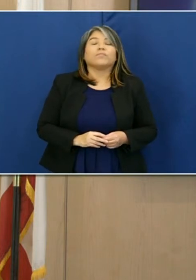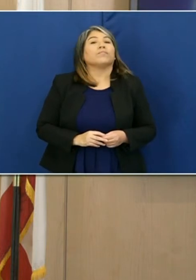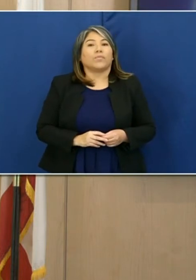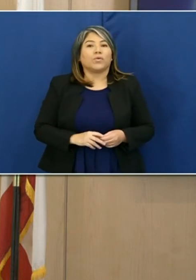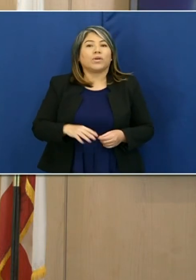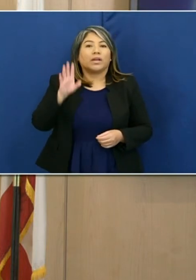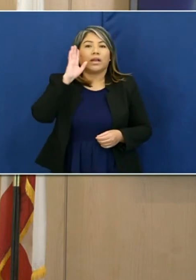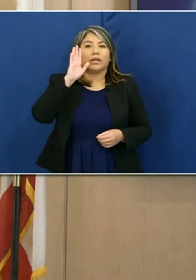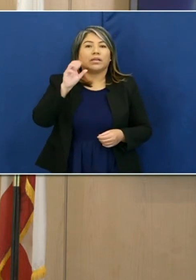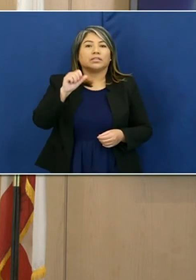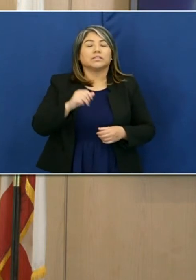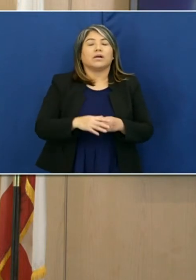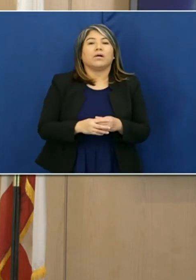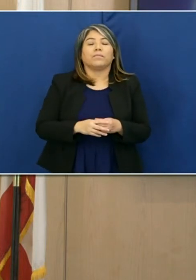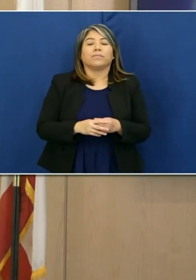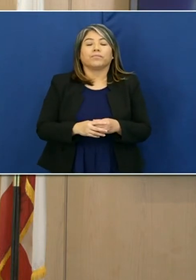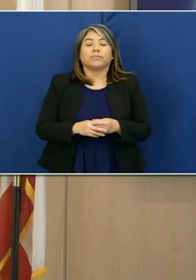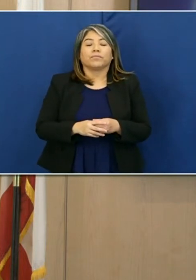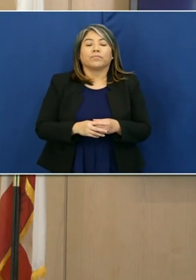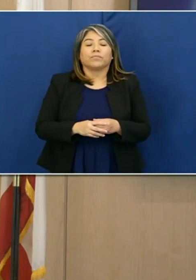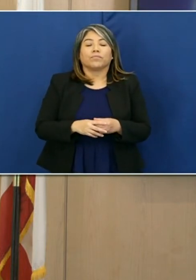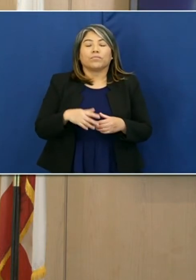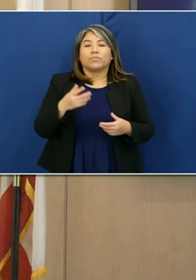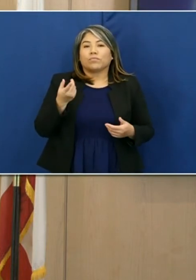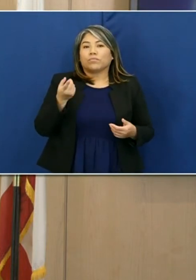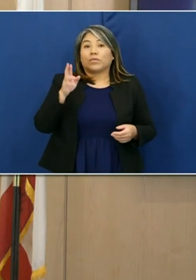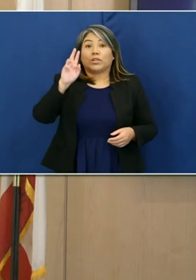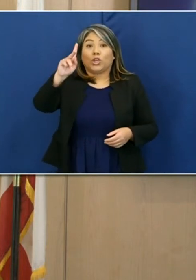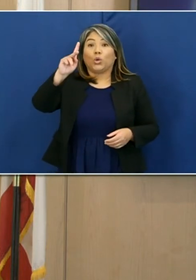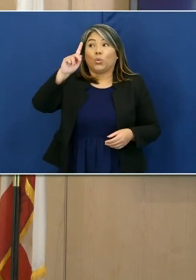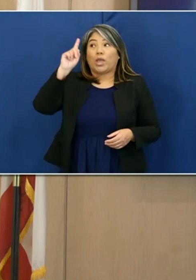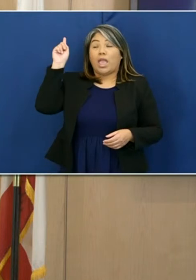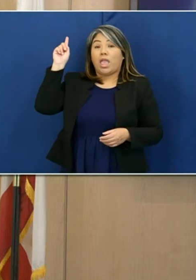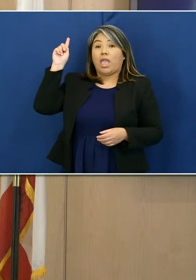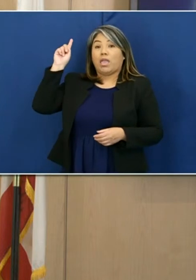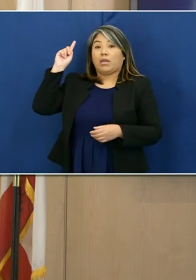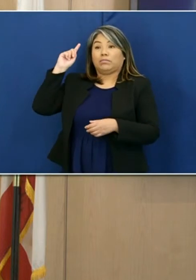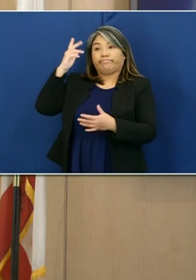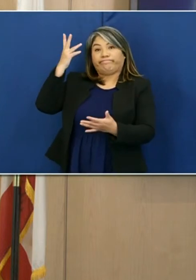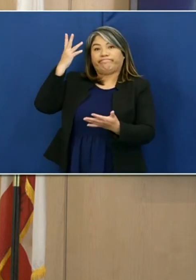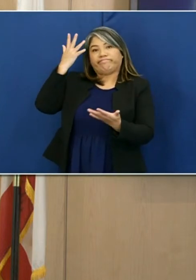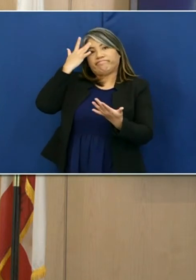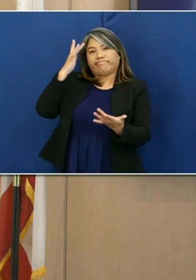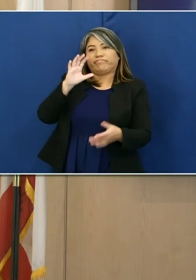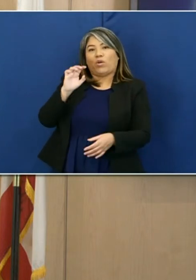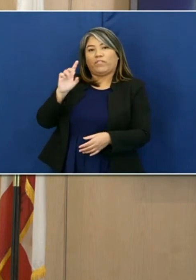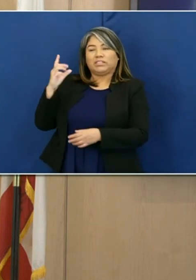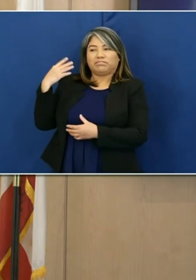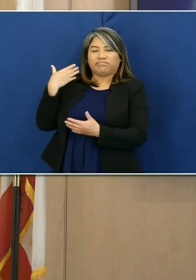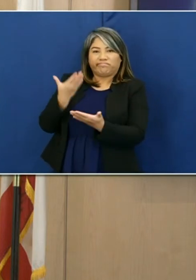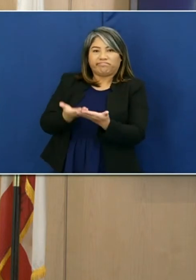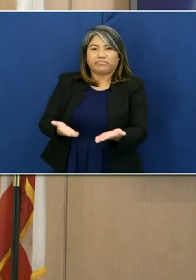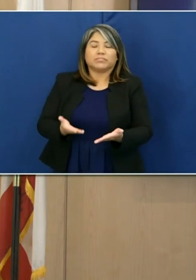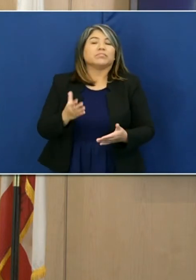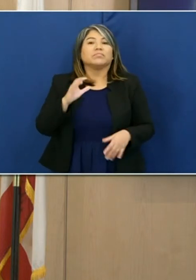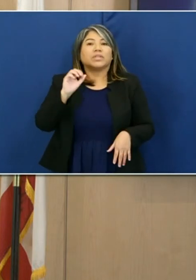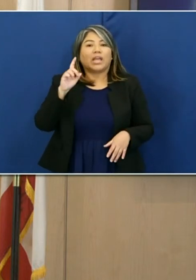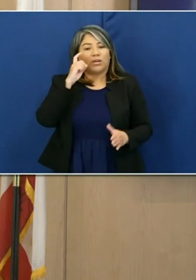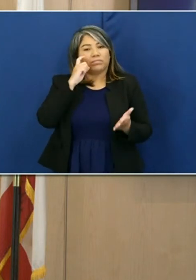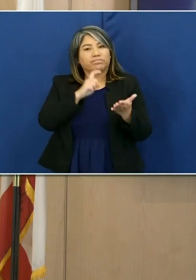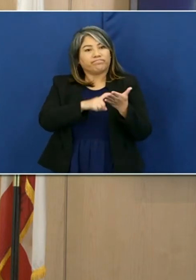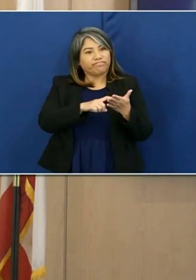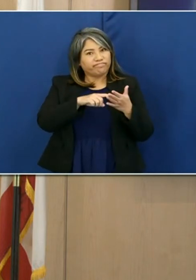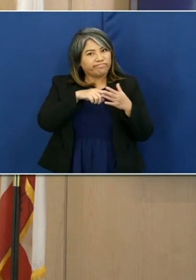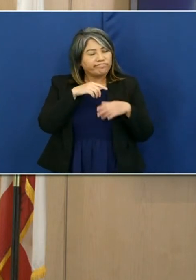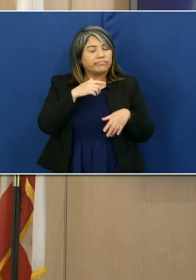Hey there. Thank you for taking my question. With the UK variant detected in San Diego, Dr. Anderson, you mentioned that